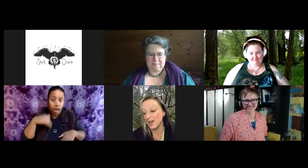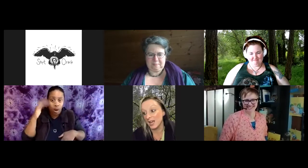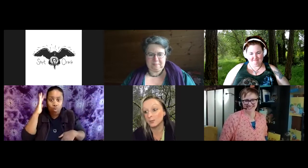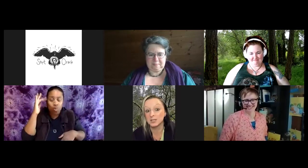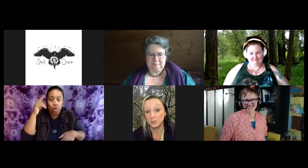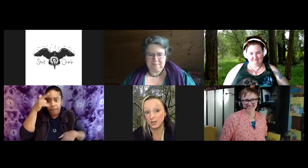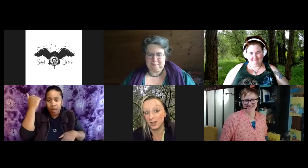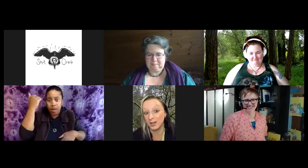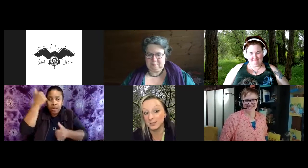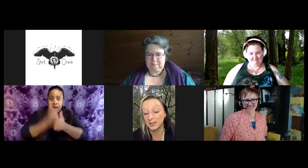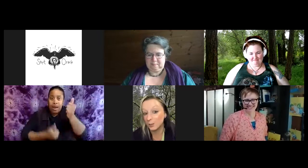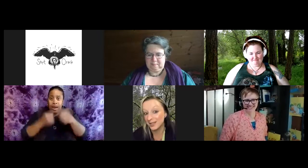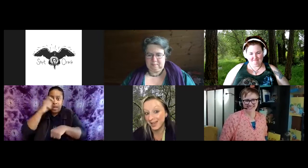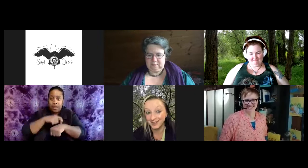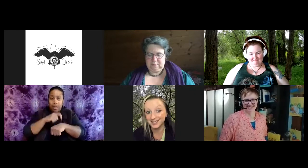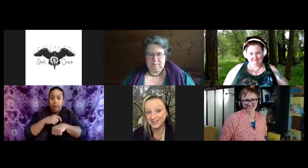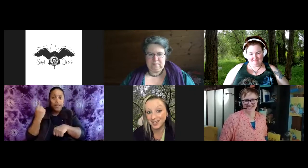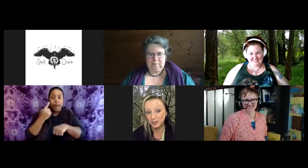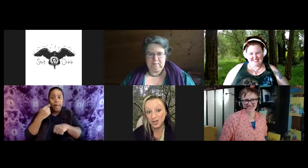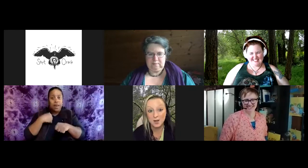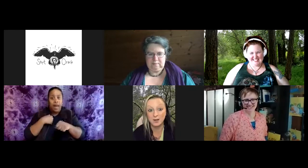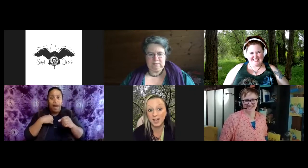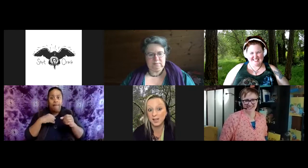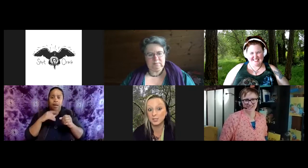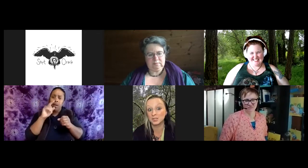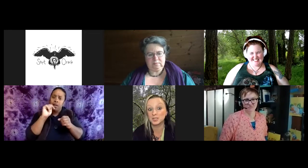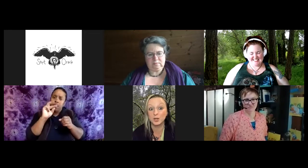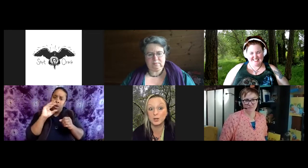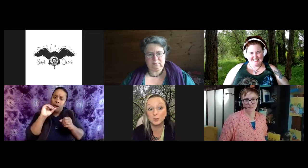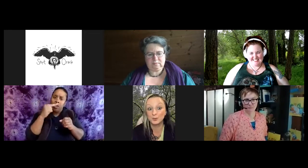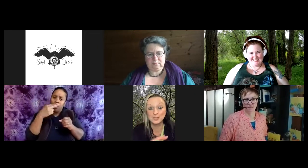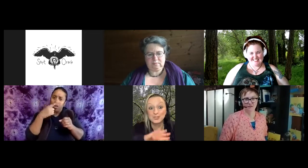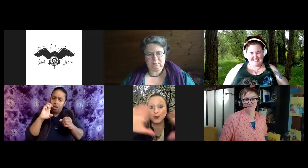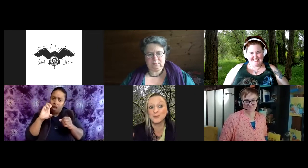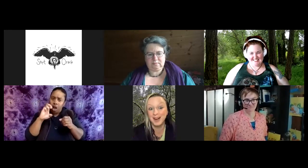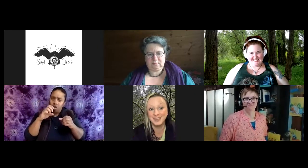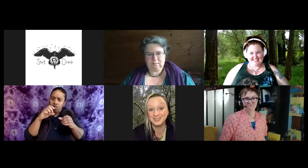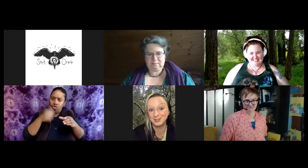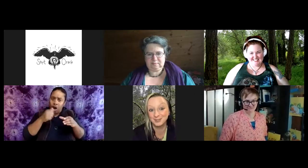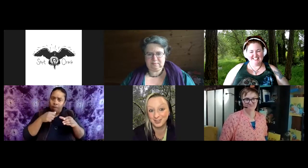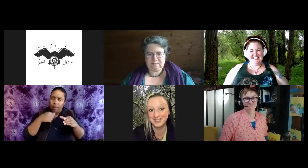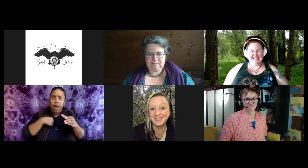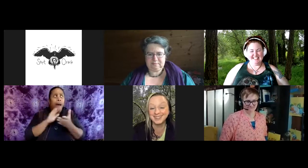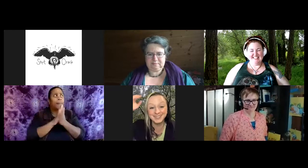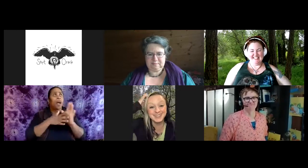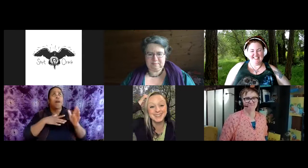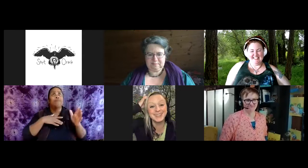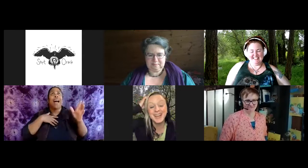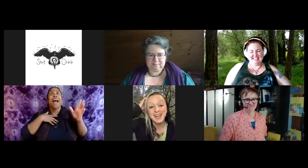anytime I'm somewhere and somebody has a tongue drum, I just go so wild over